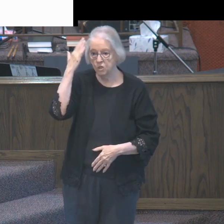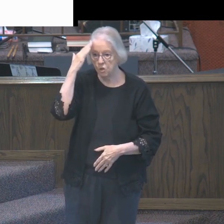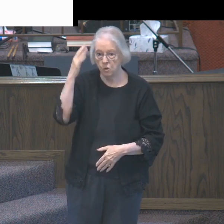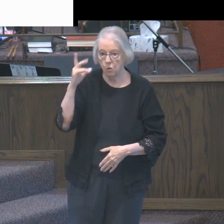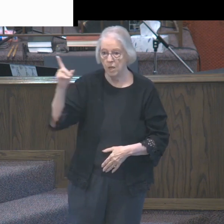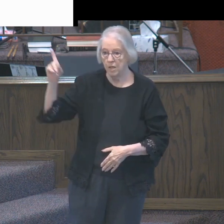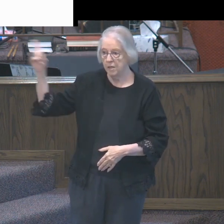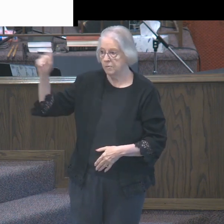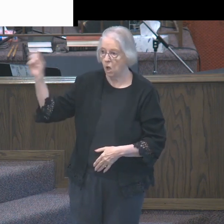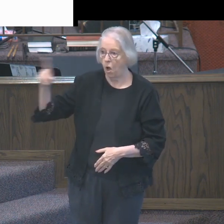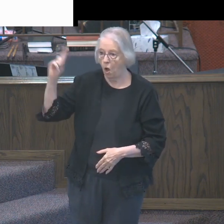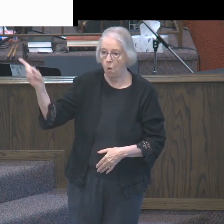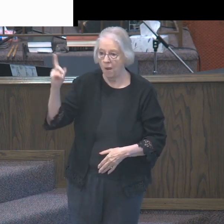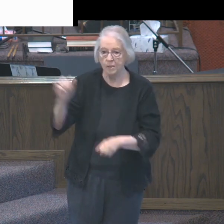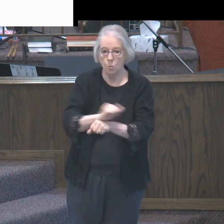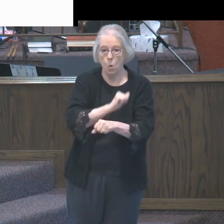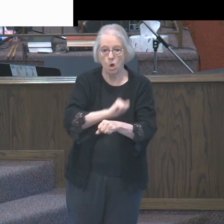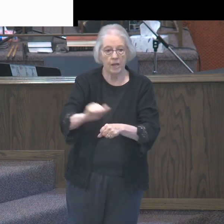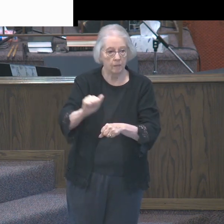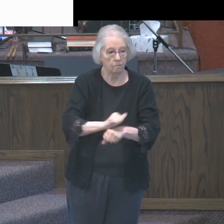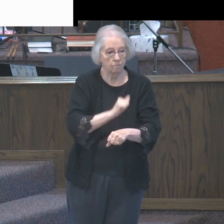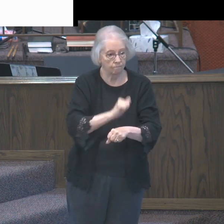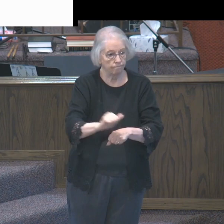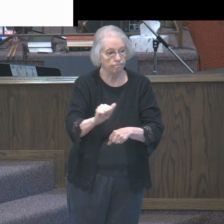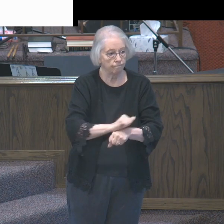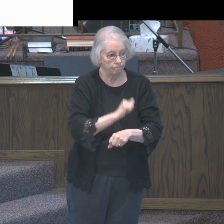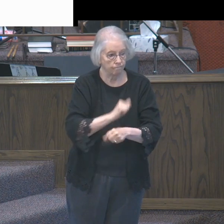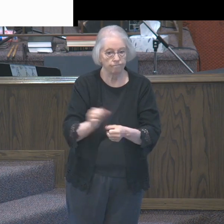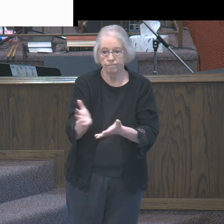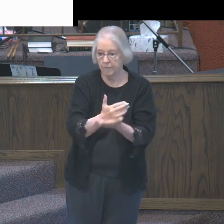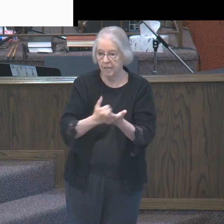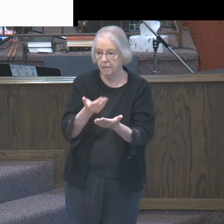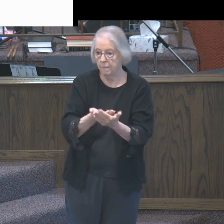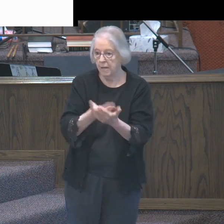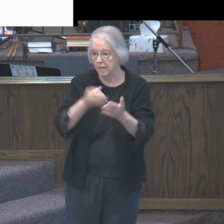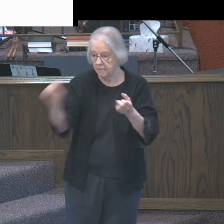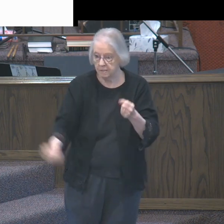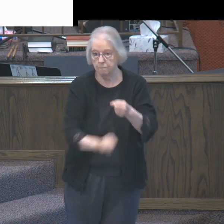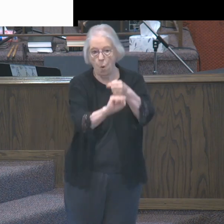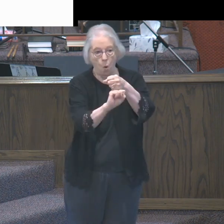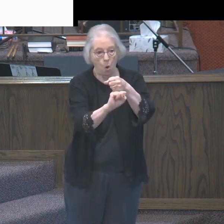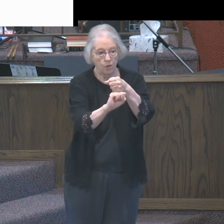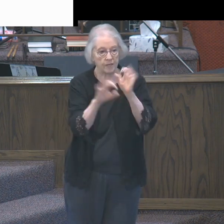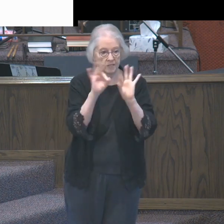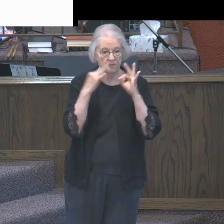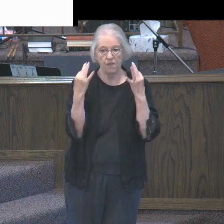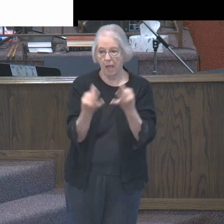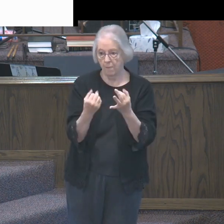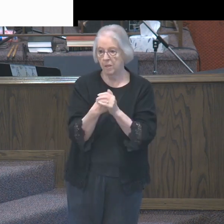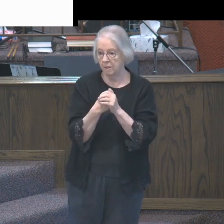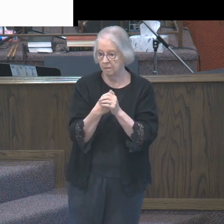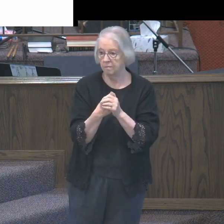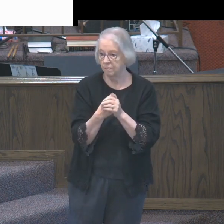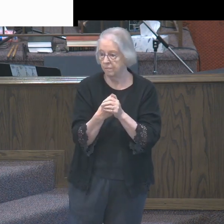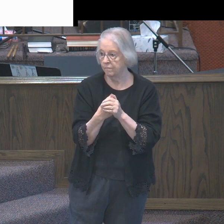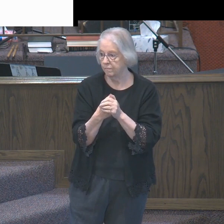was and what he was doing. And it was doing what he felt he needed to do to provide for his family.